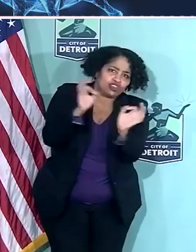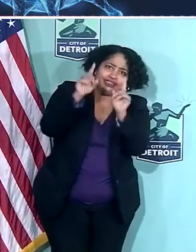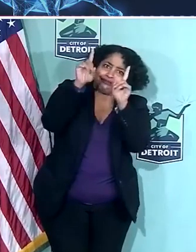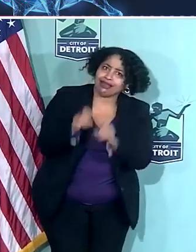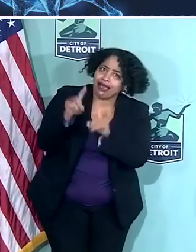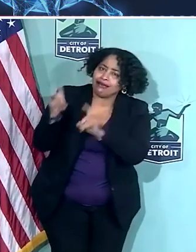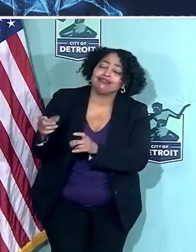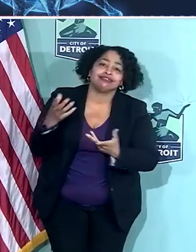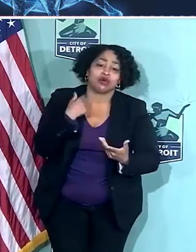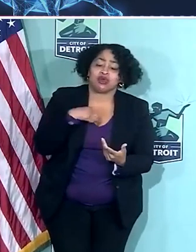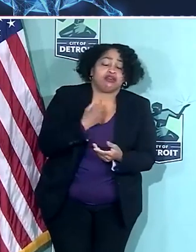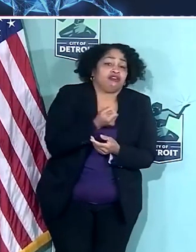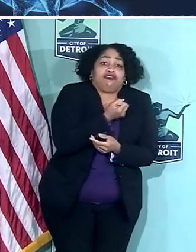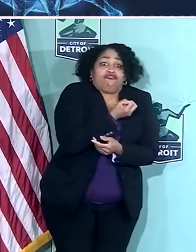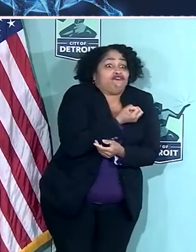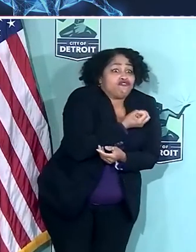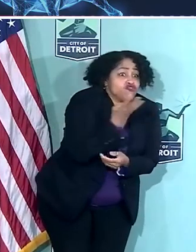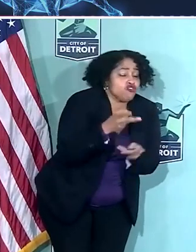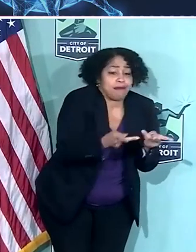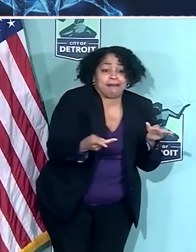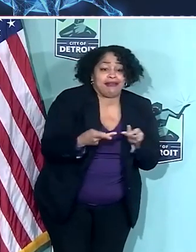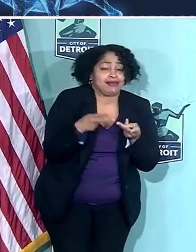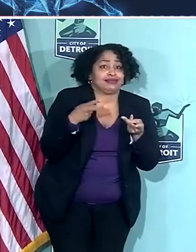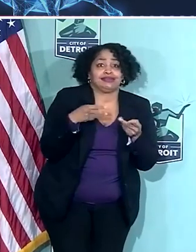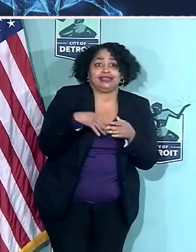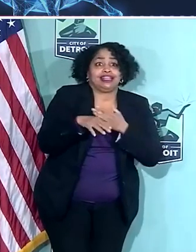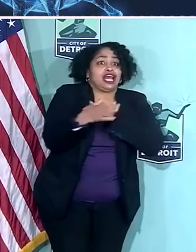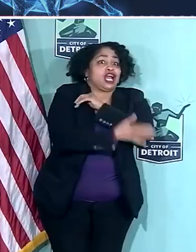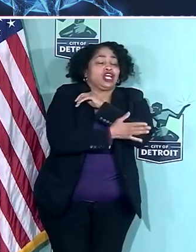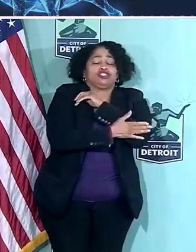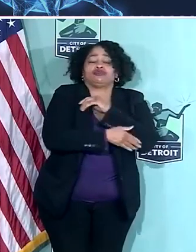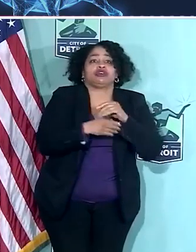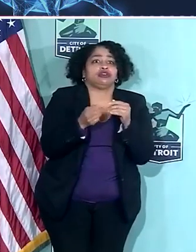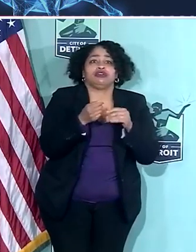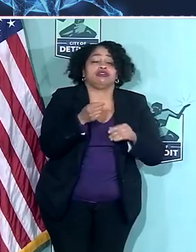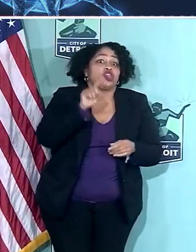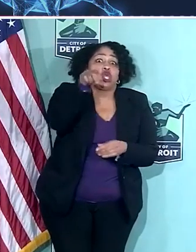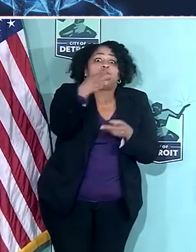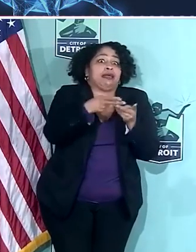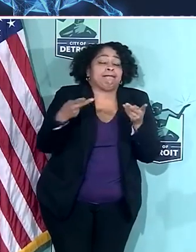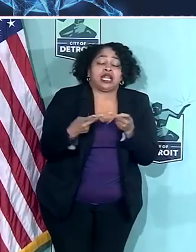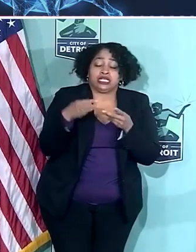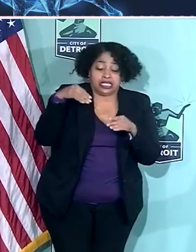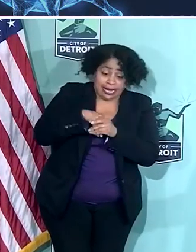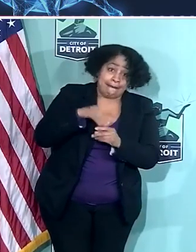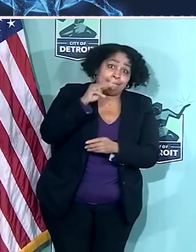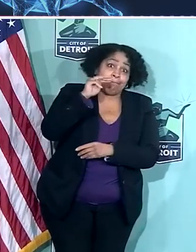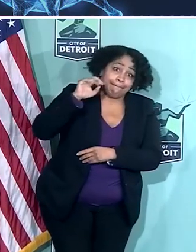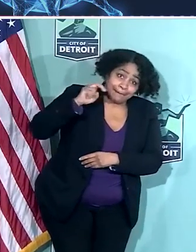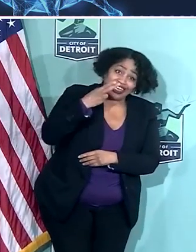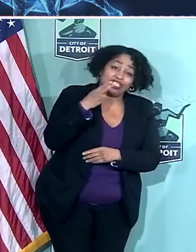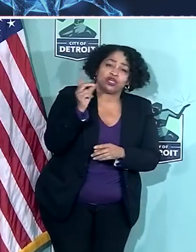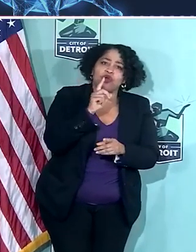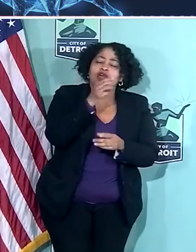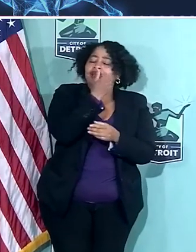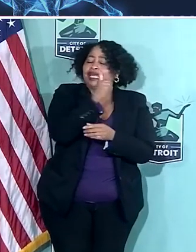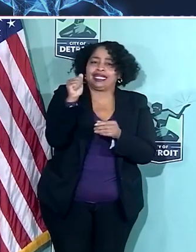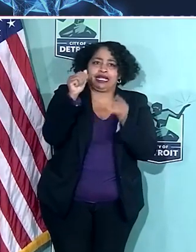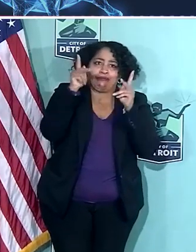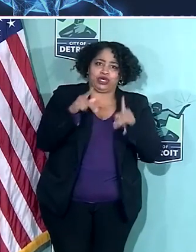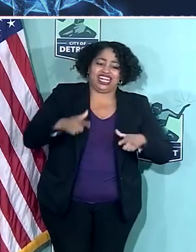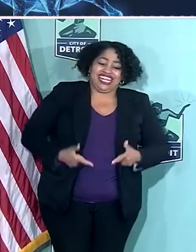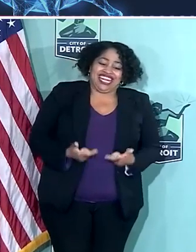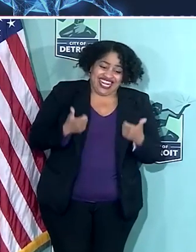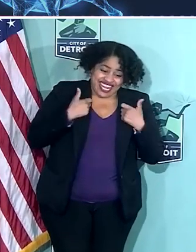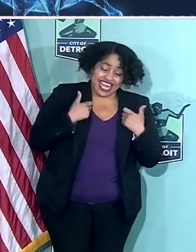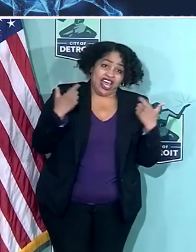in the country, and certainly the only place in Michigan, where every single resident can get tested. This is what we needed to do. We needed to make the testing available